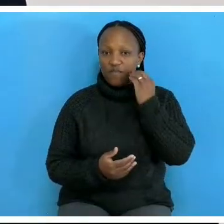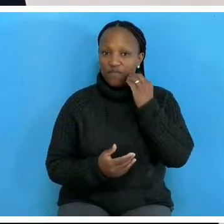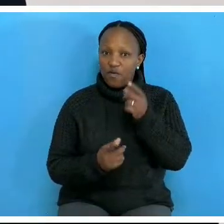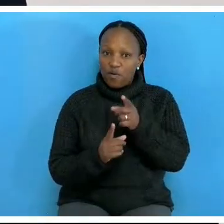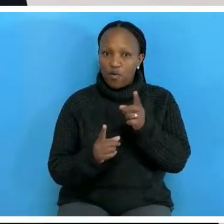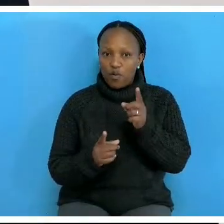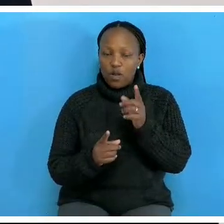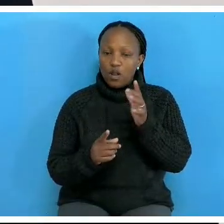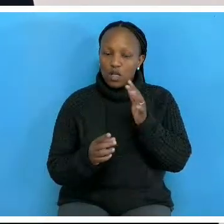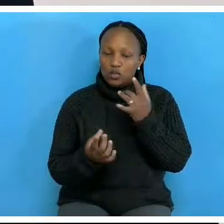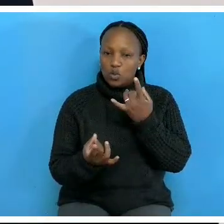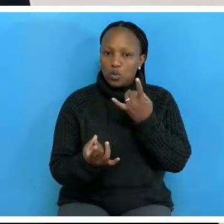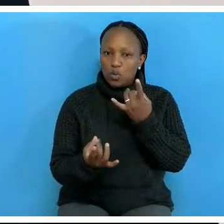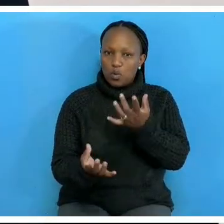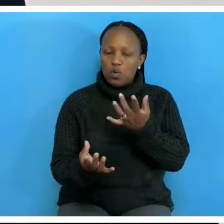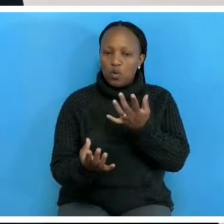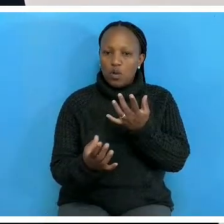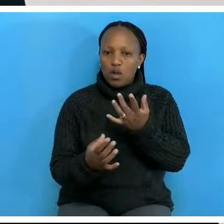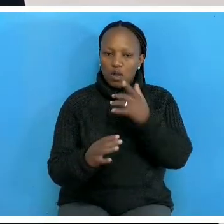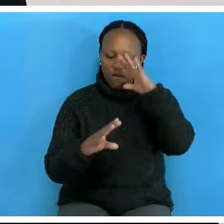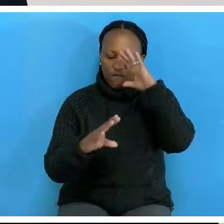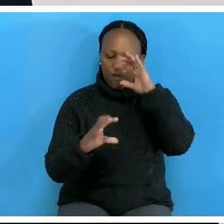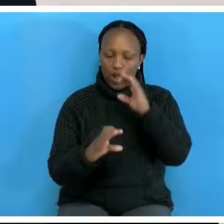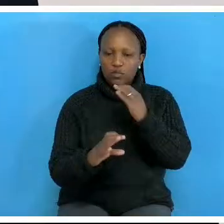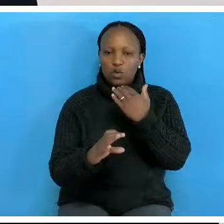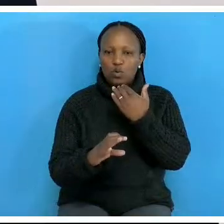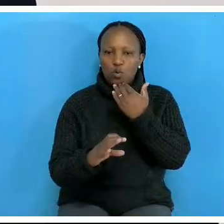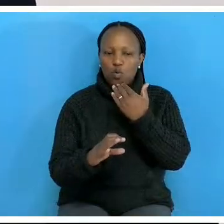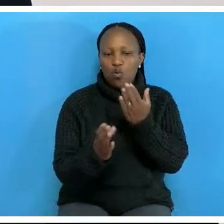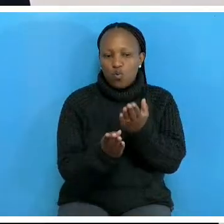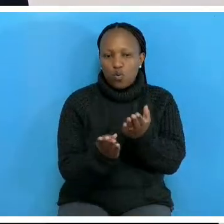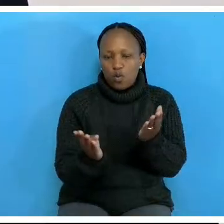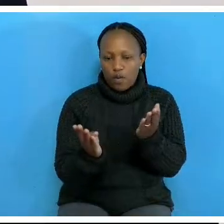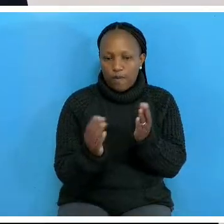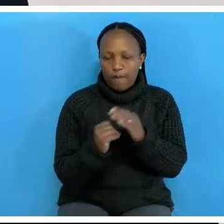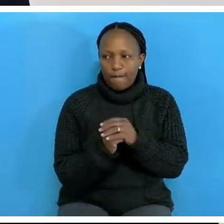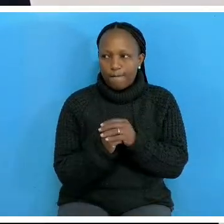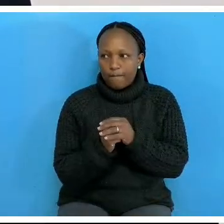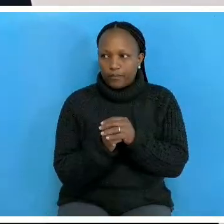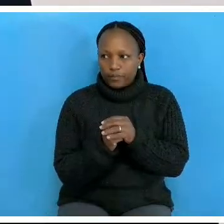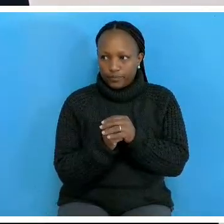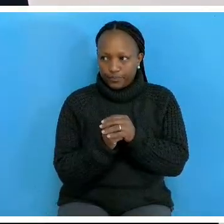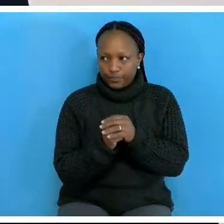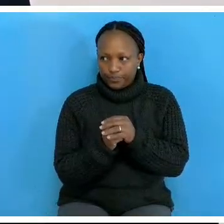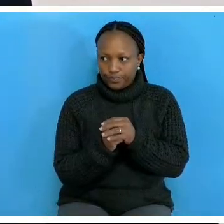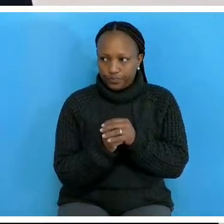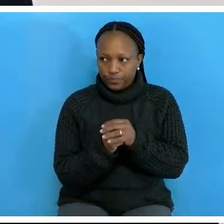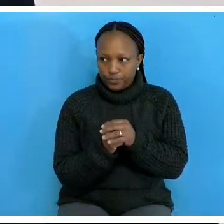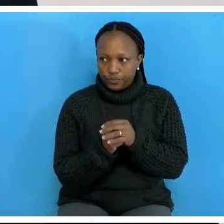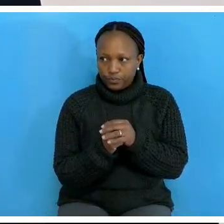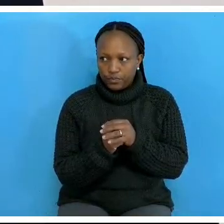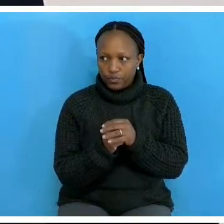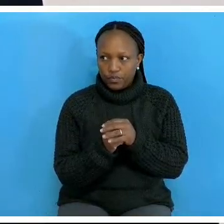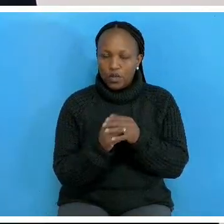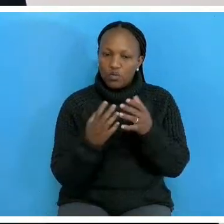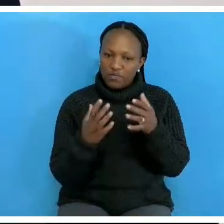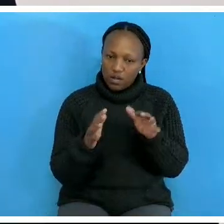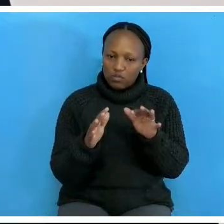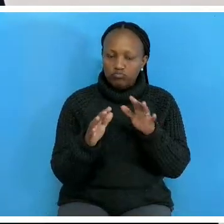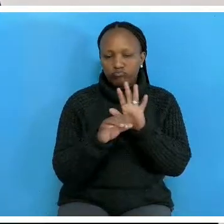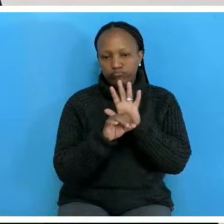you receive is focused on you. So you have received today a bird's eye